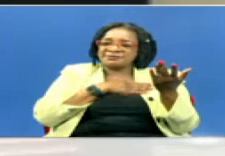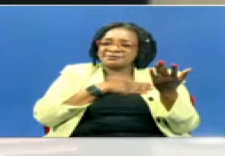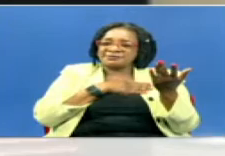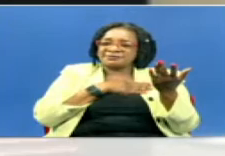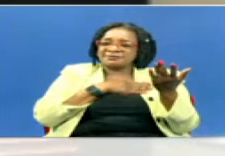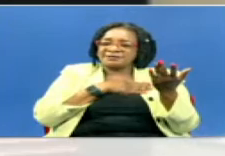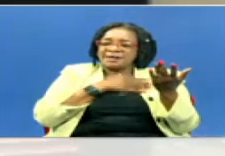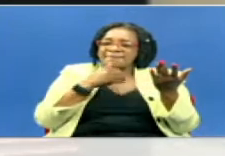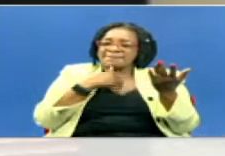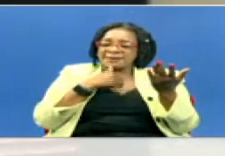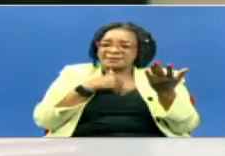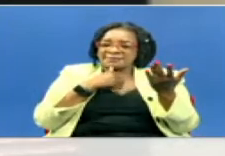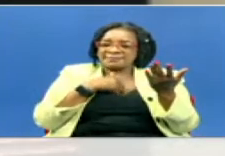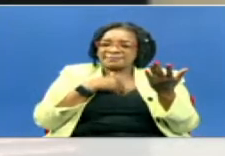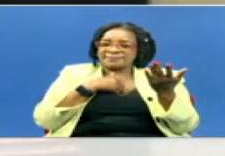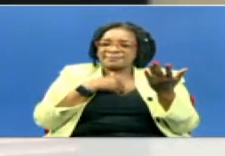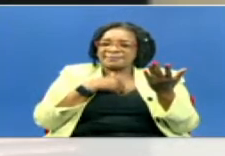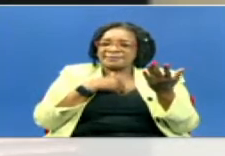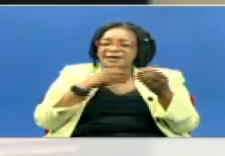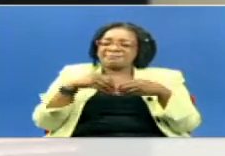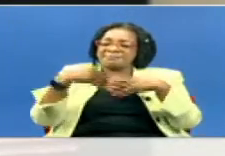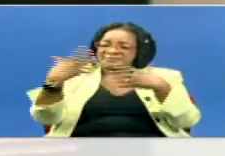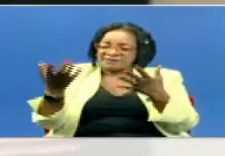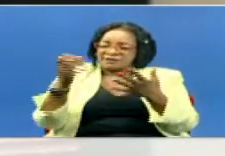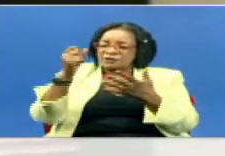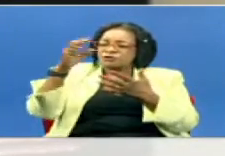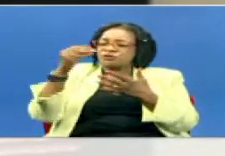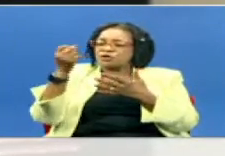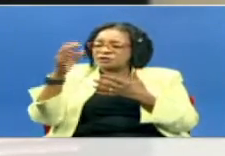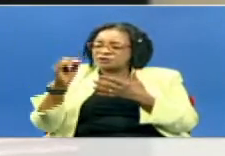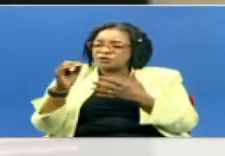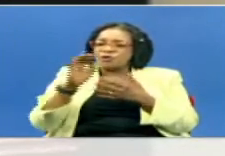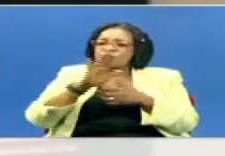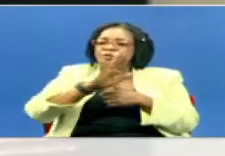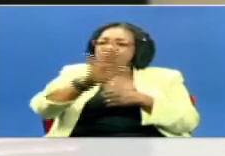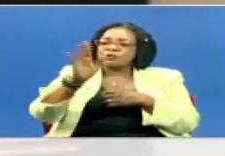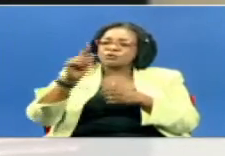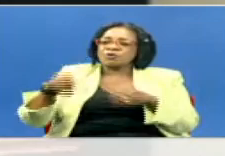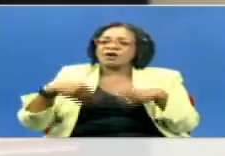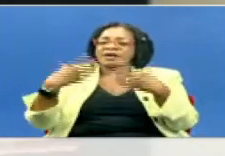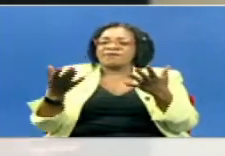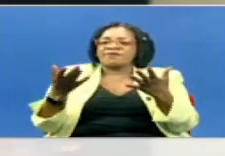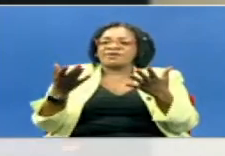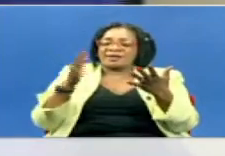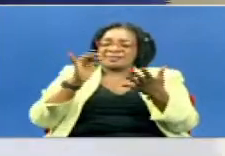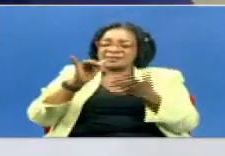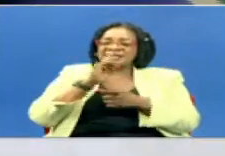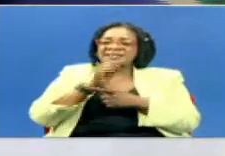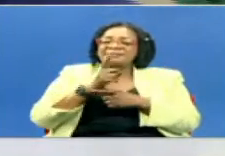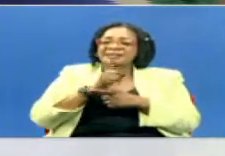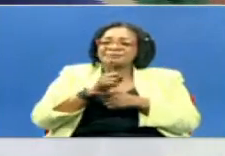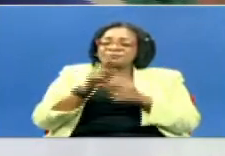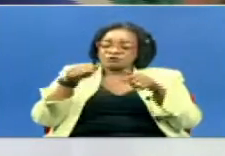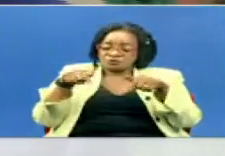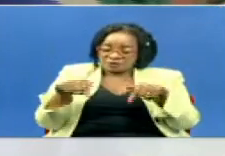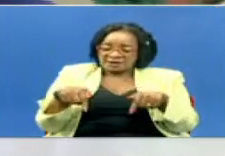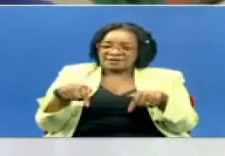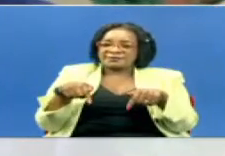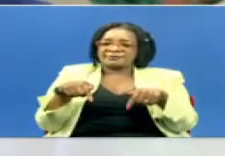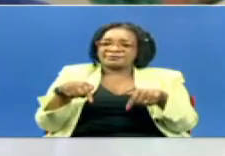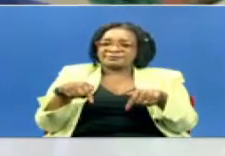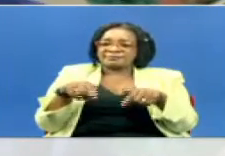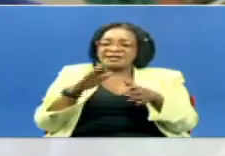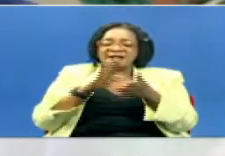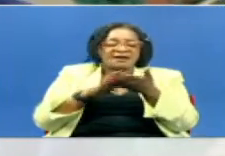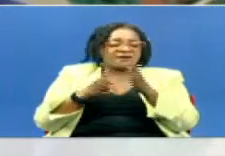you, honorable so-and-so and so-and-so, the ones who are giving me this ultimatum. Today, none of